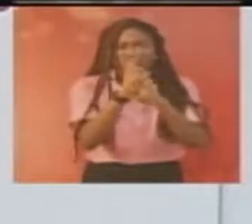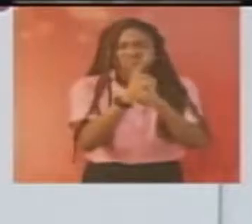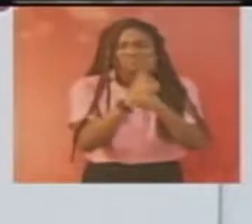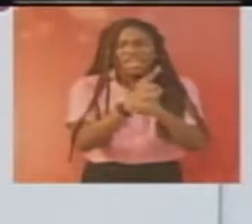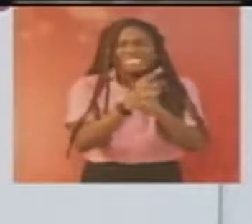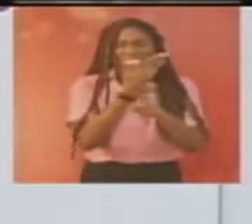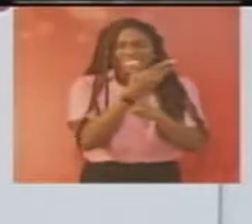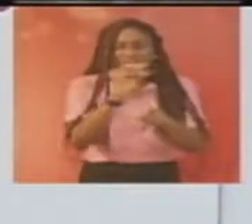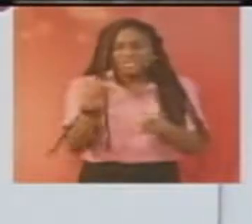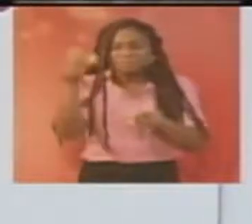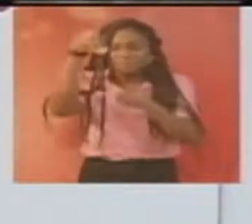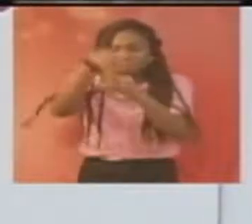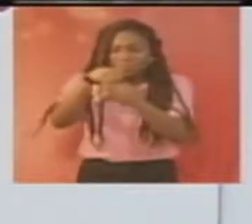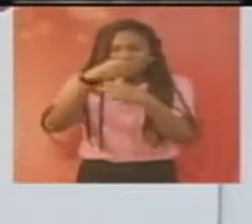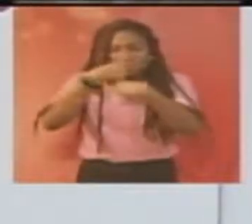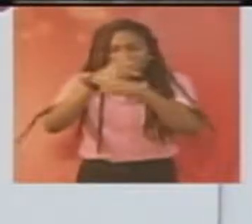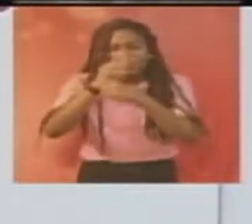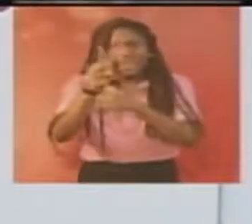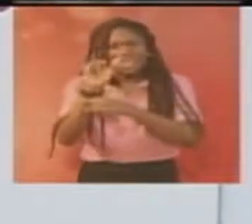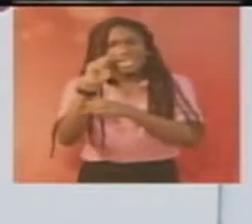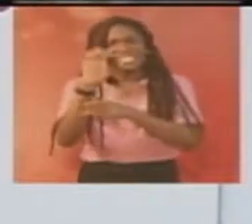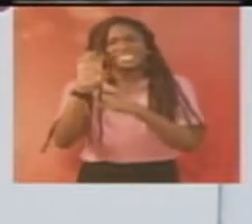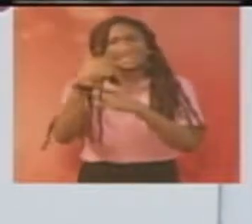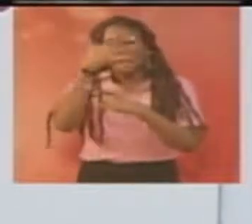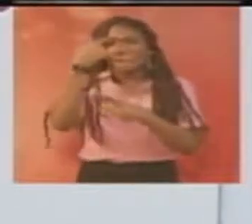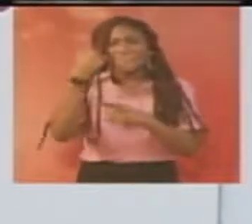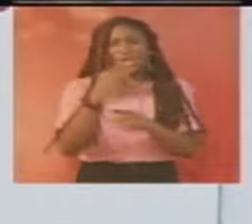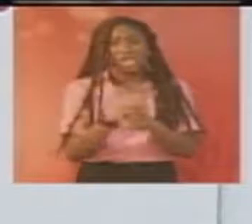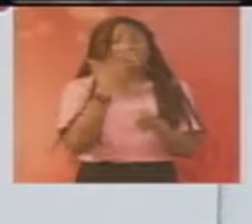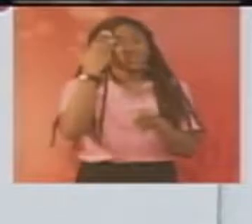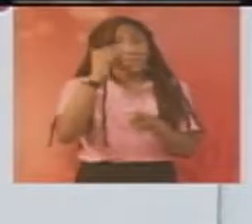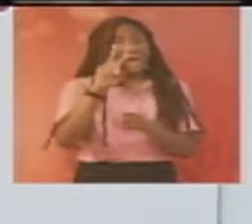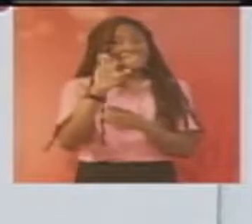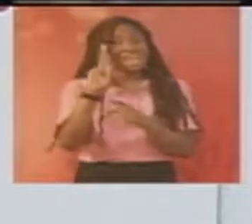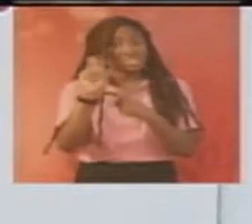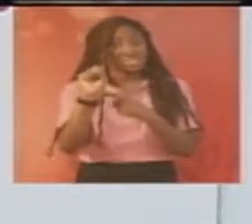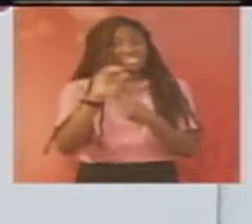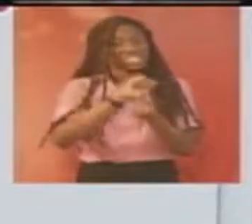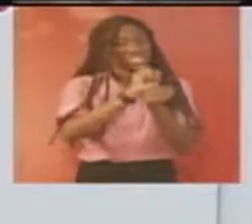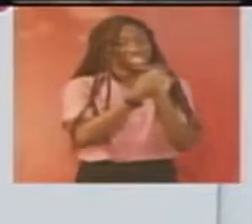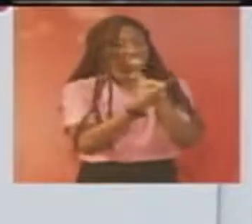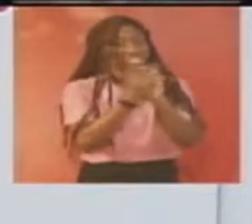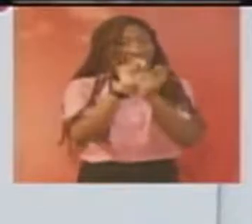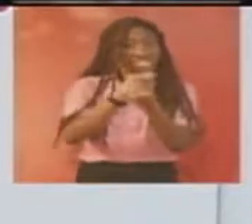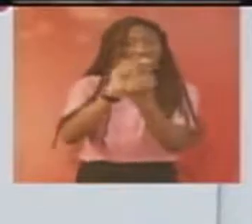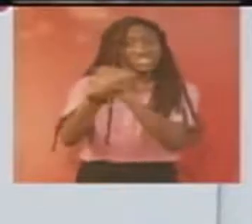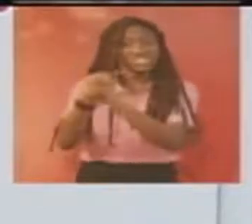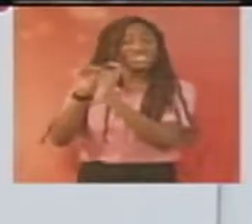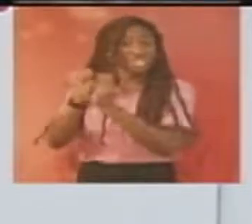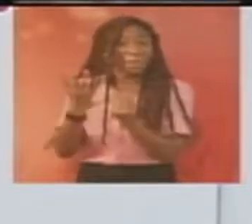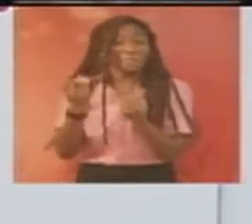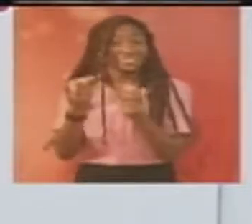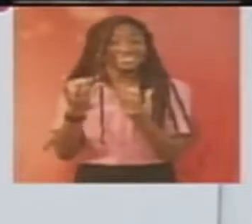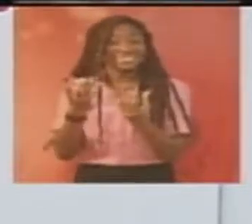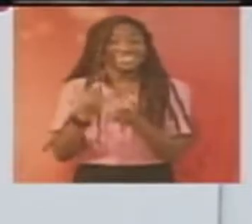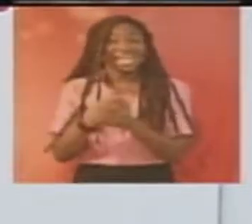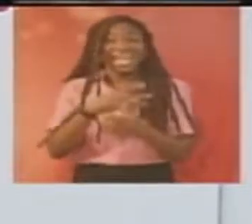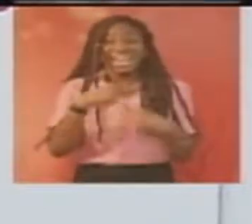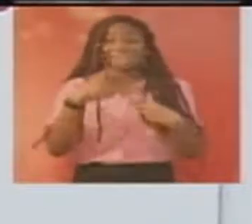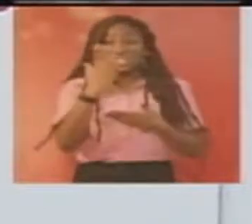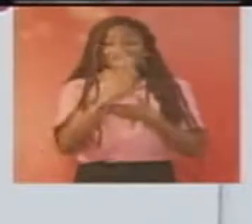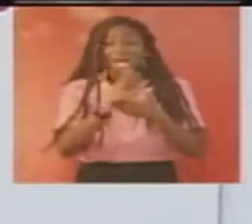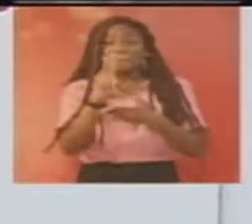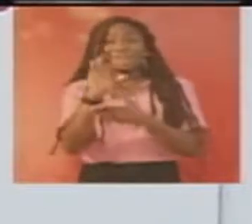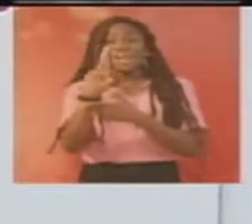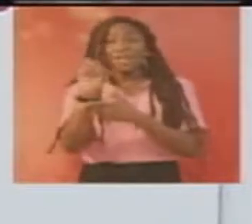vaccine because the protein is very variable. It changes over time. Or because it's a type, sometimes you have viruses which hide from the